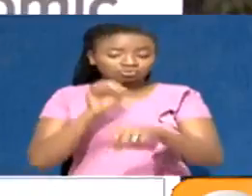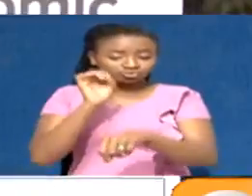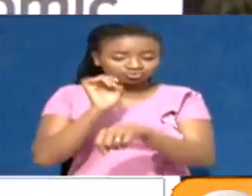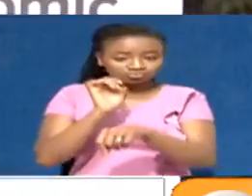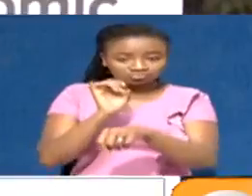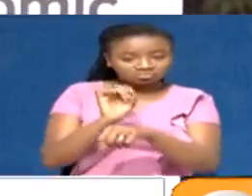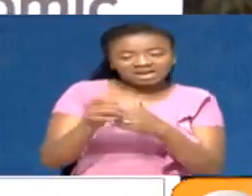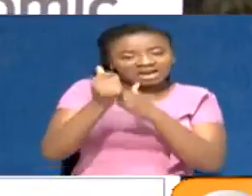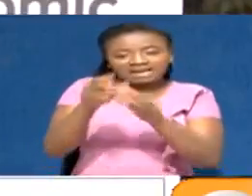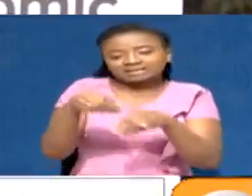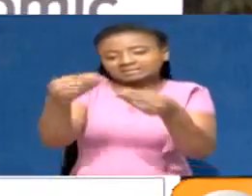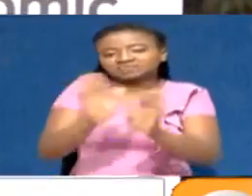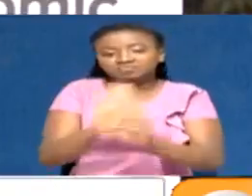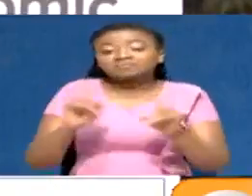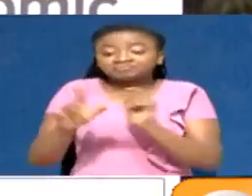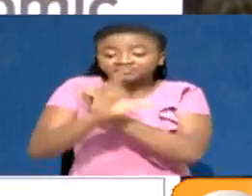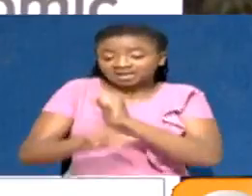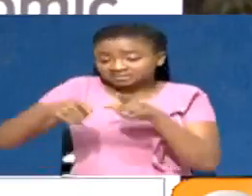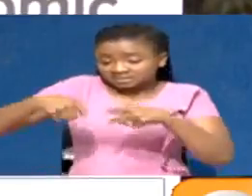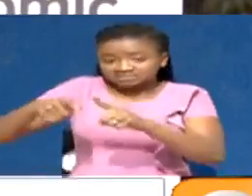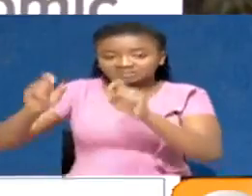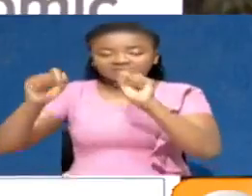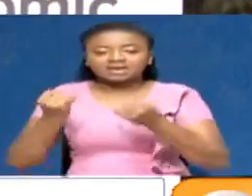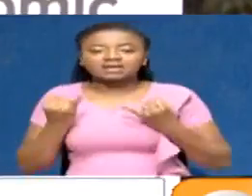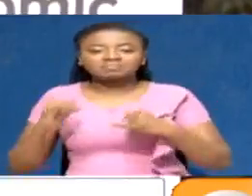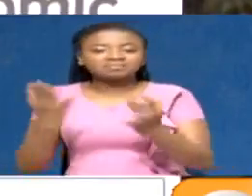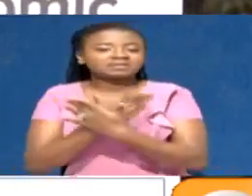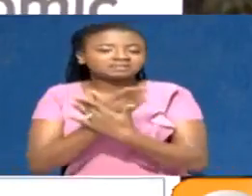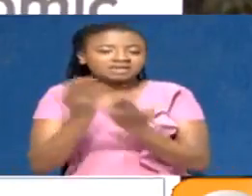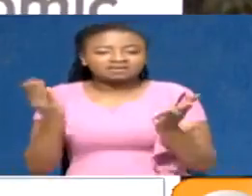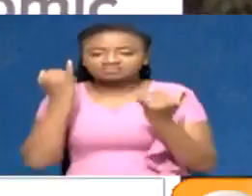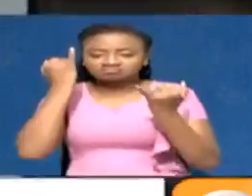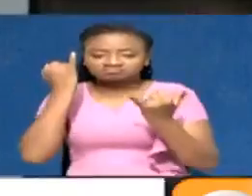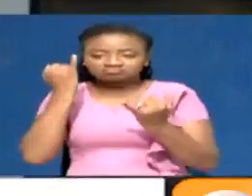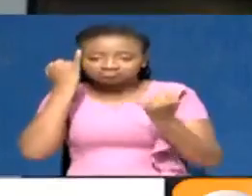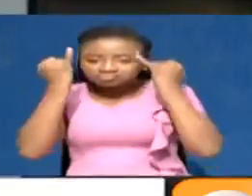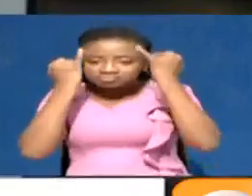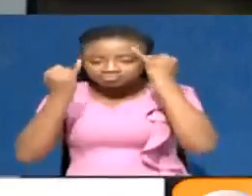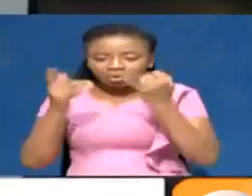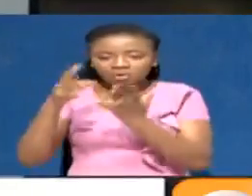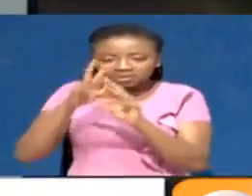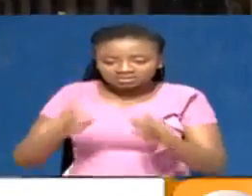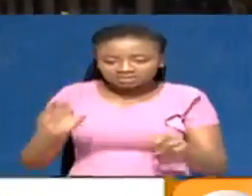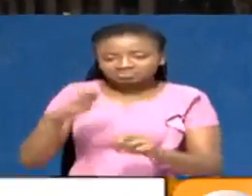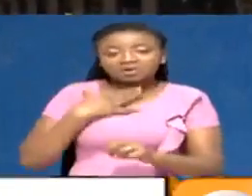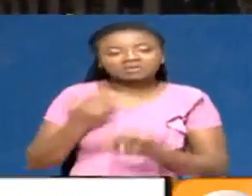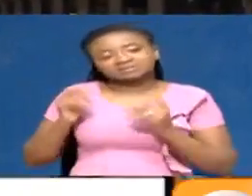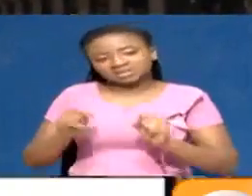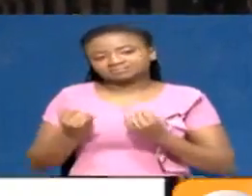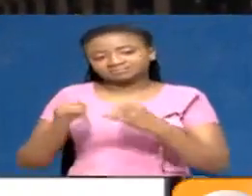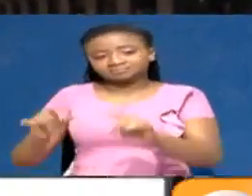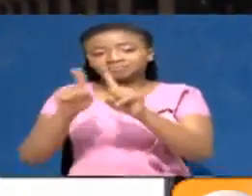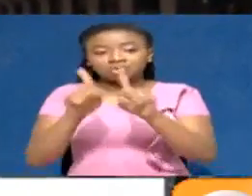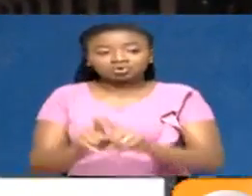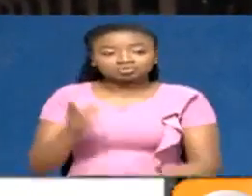at liberty to be able to implement their own interventions based on their own local context. This as the